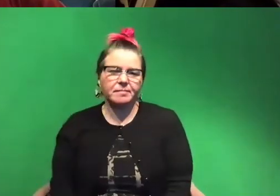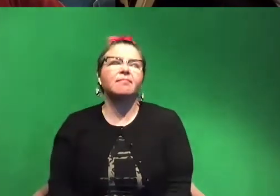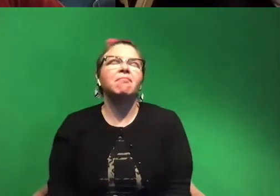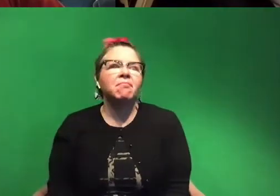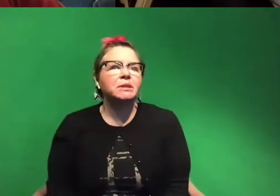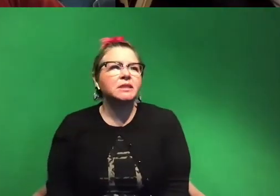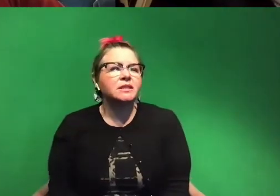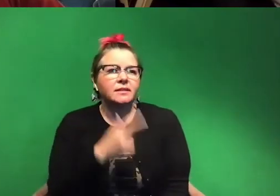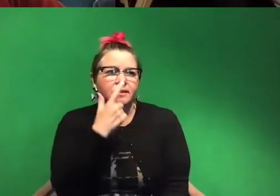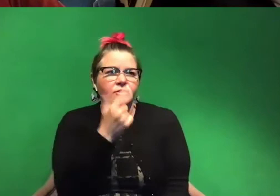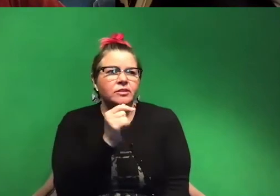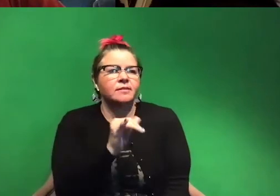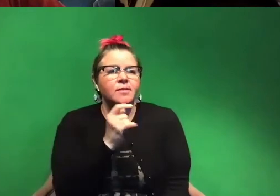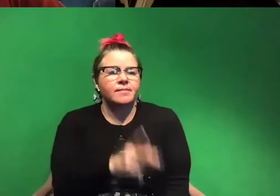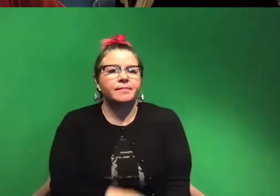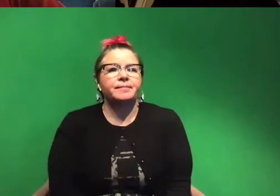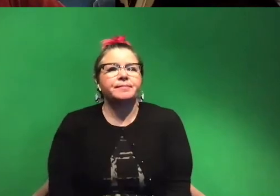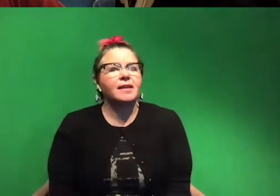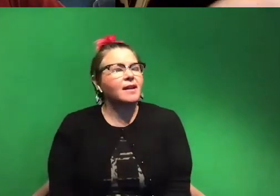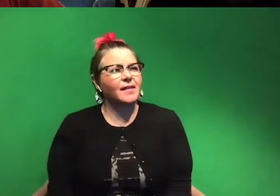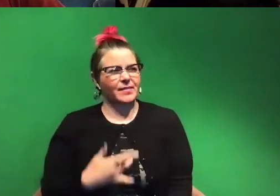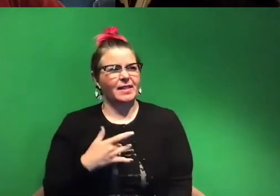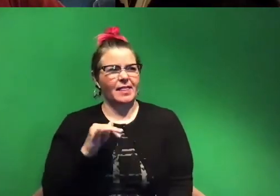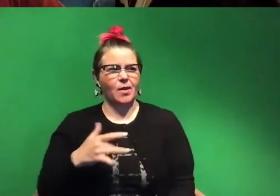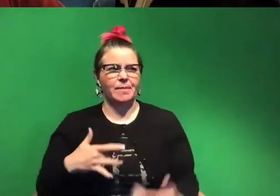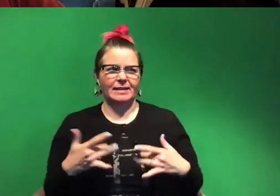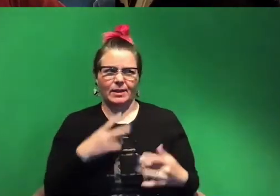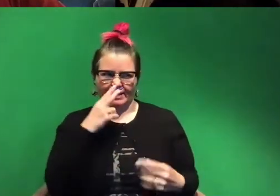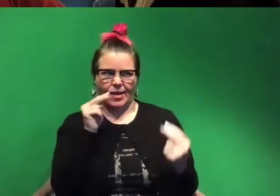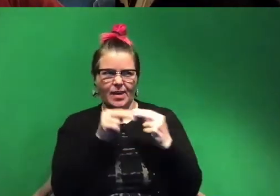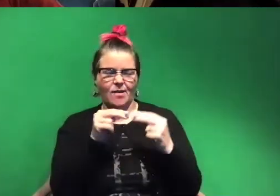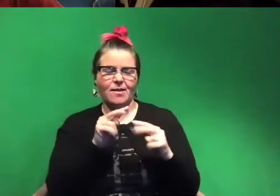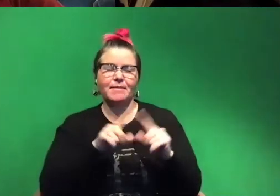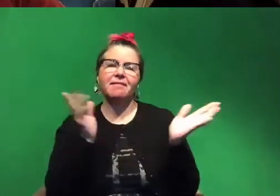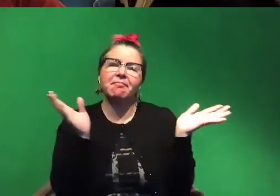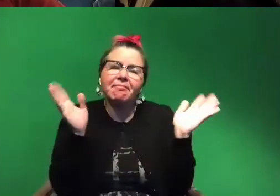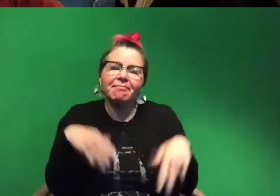good. Yeah, I feel like that would be exciting to see on the highway,